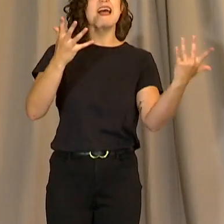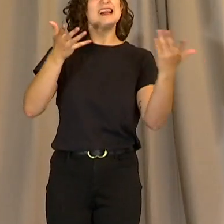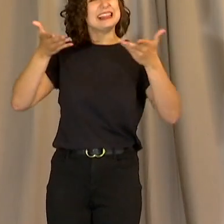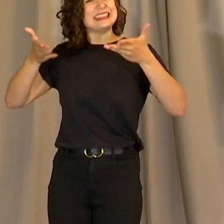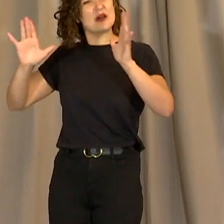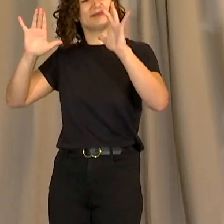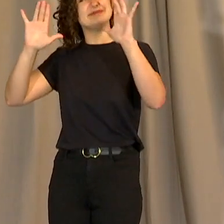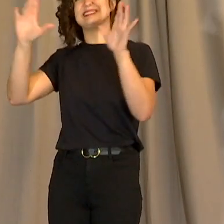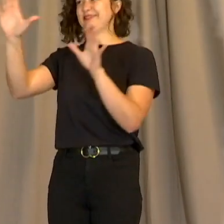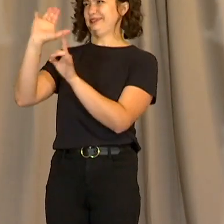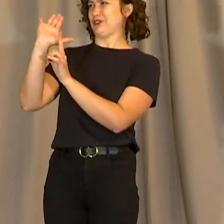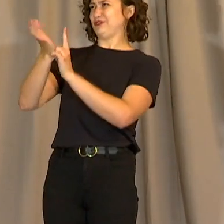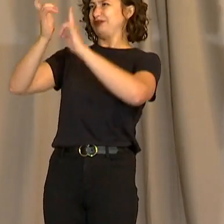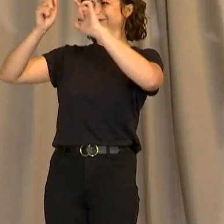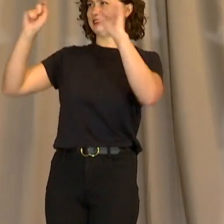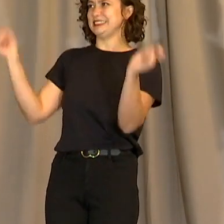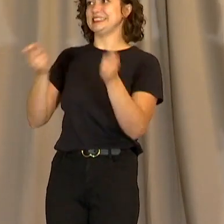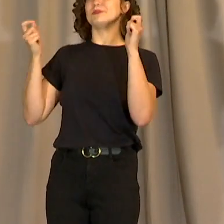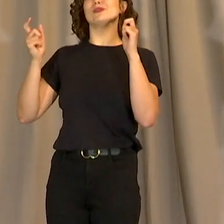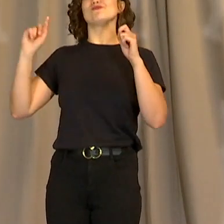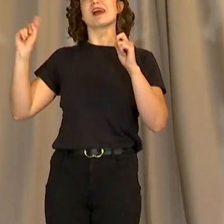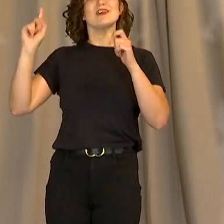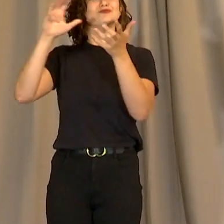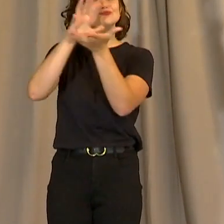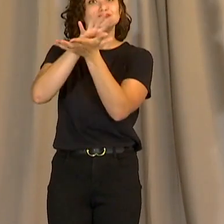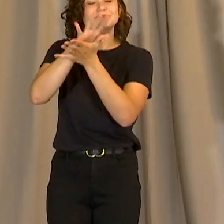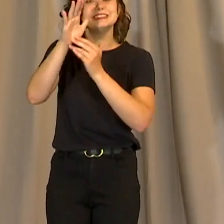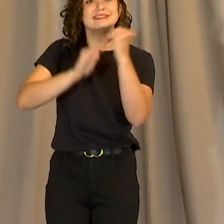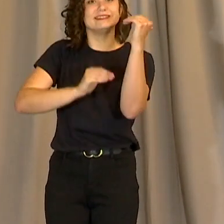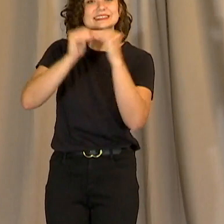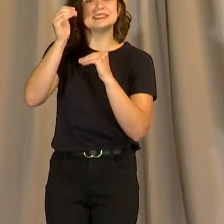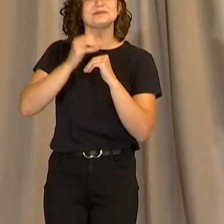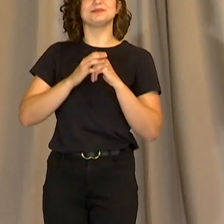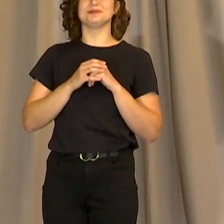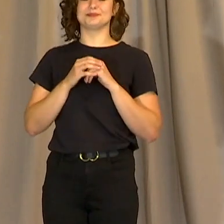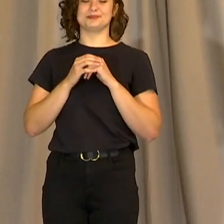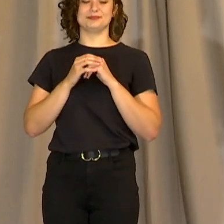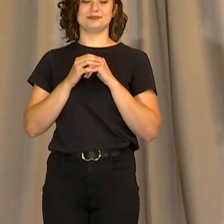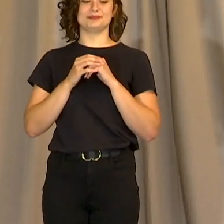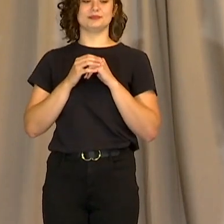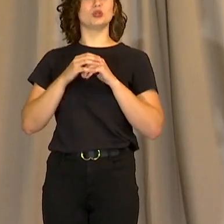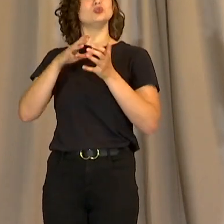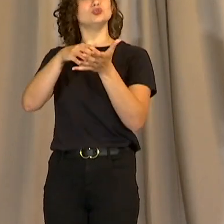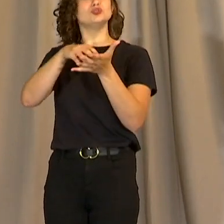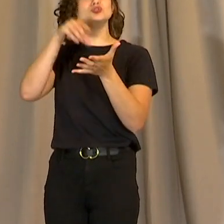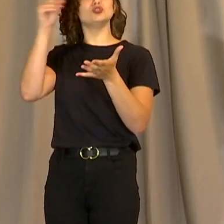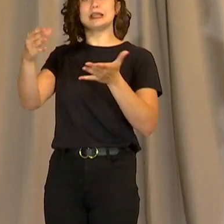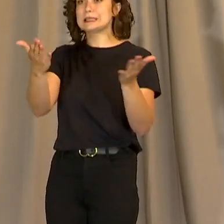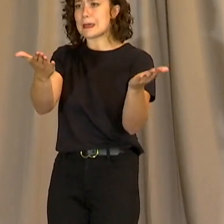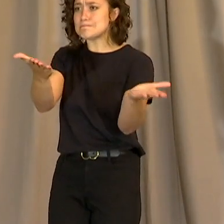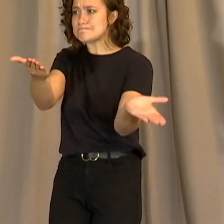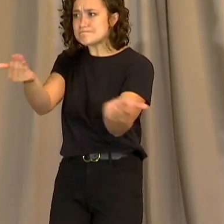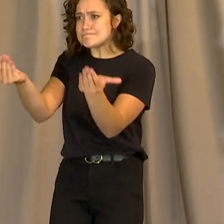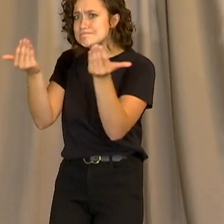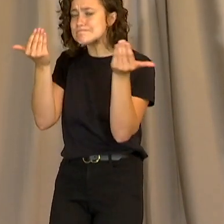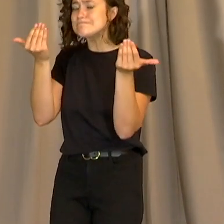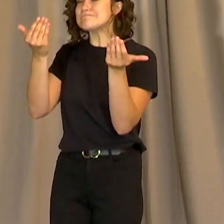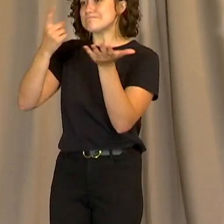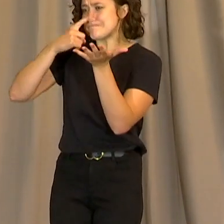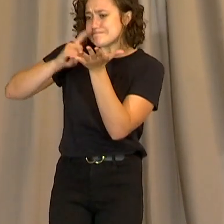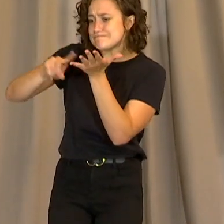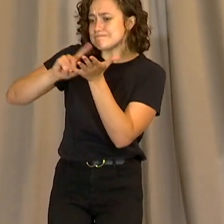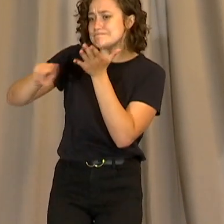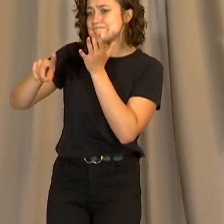the culture within their buildings. Engaging students to self-explore and growing their